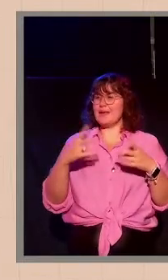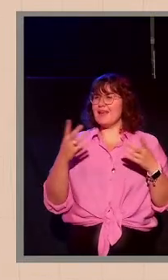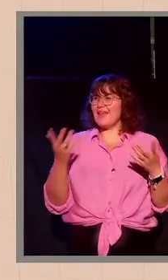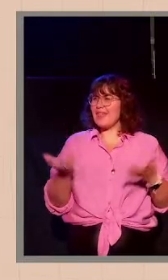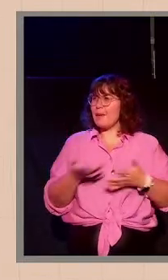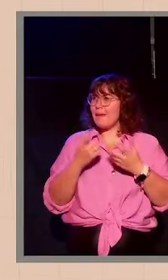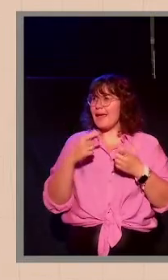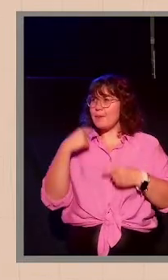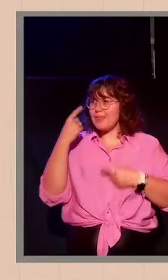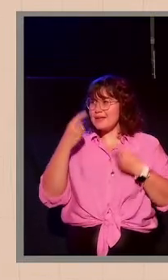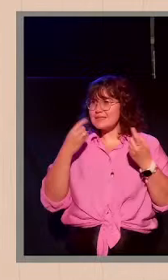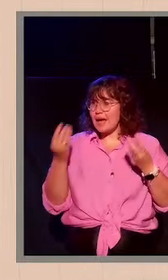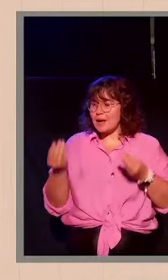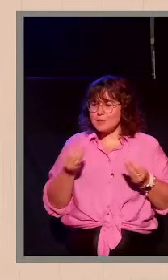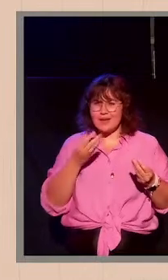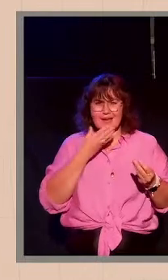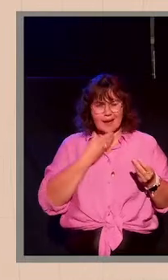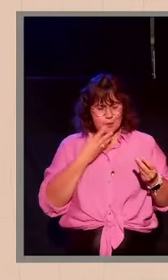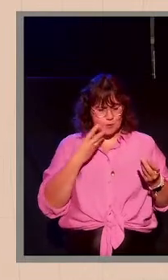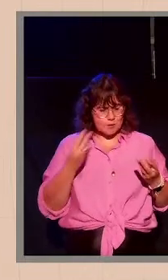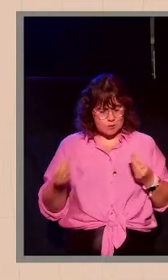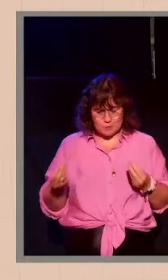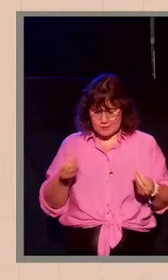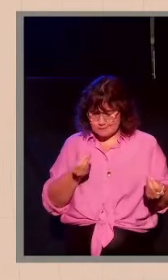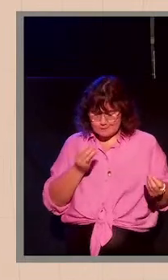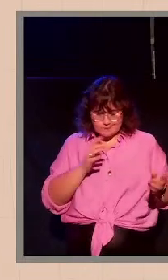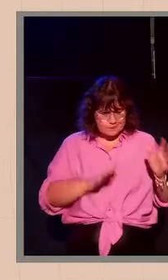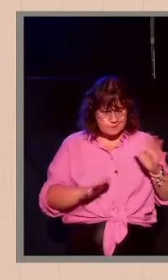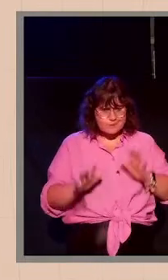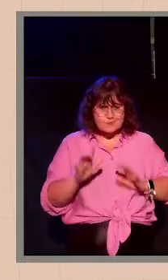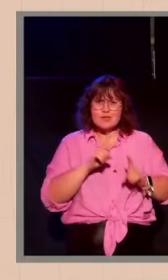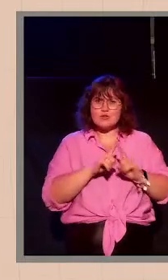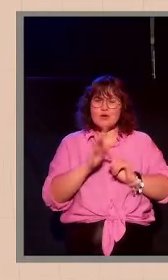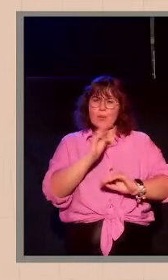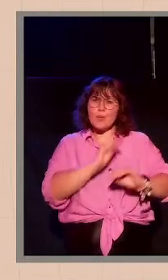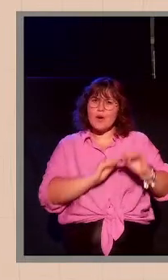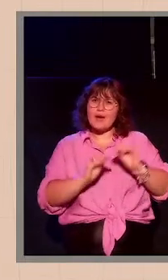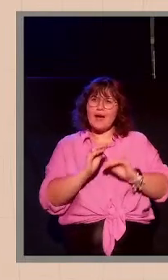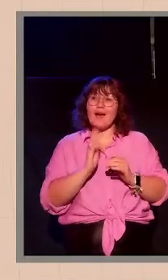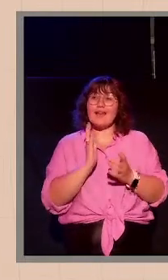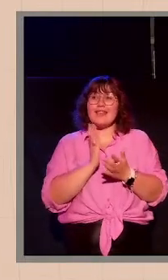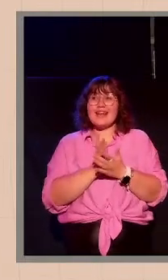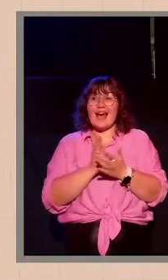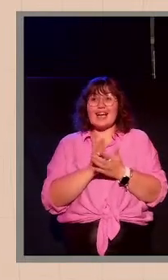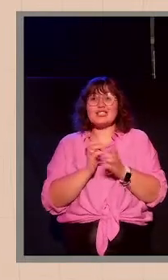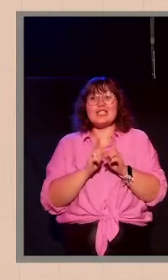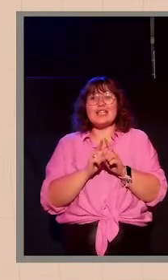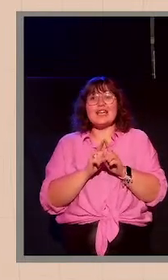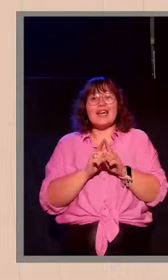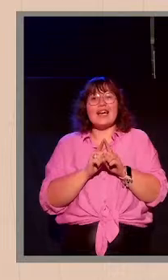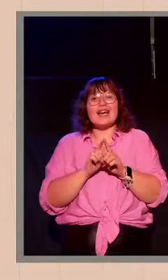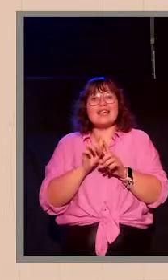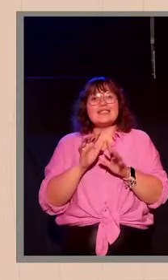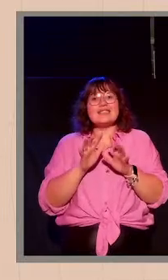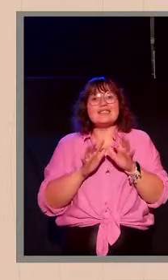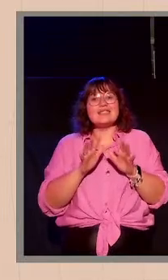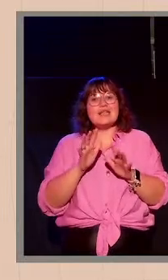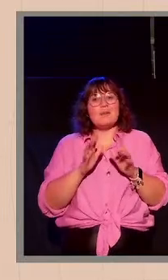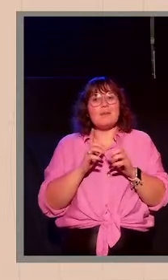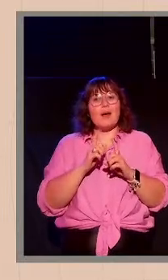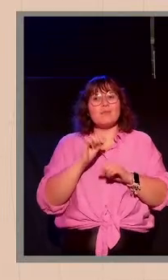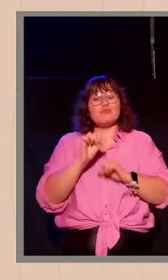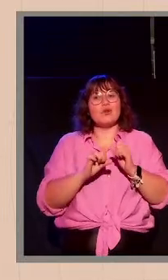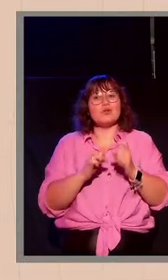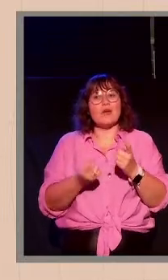bit, get used to what they're doing, and then actually quite a similar process will happen to what happened